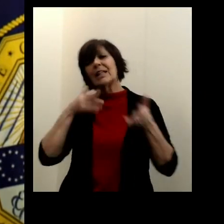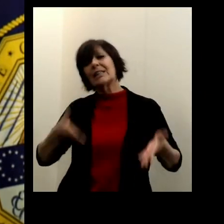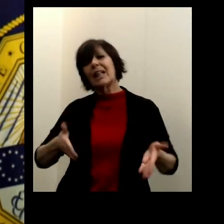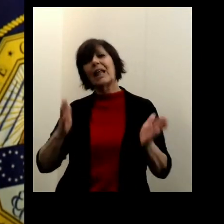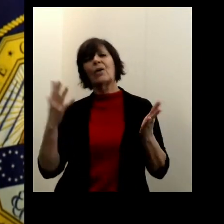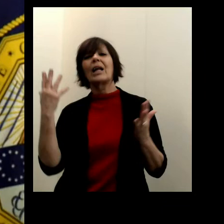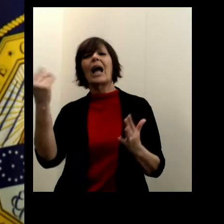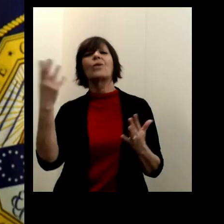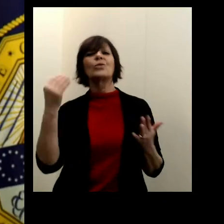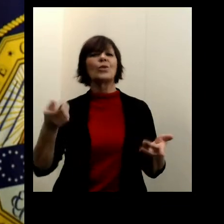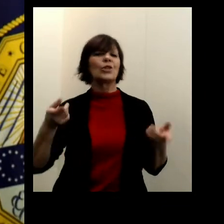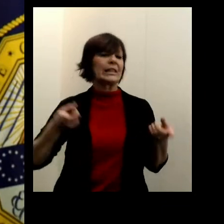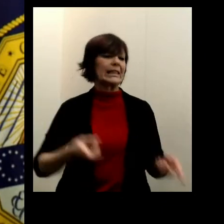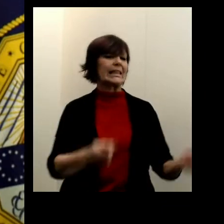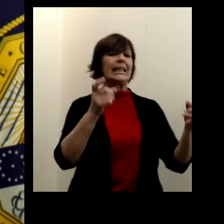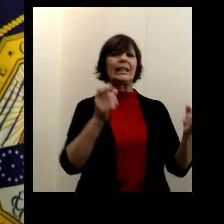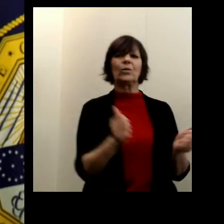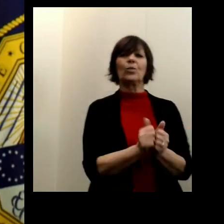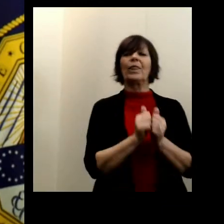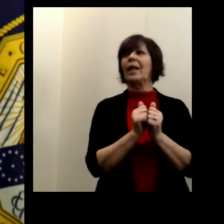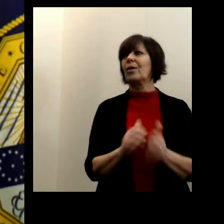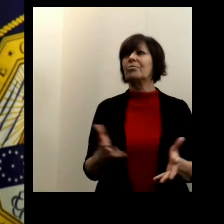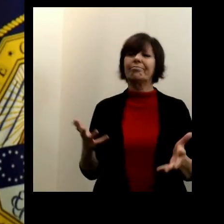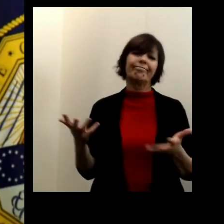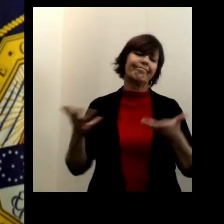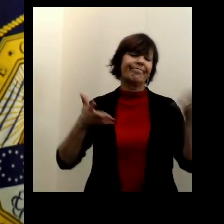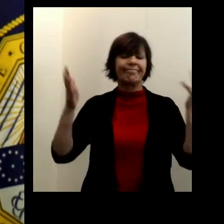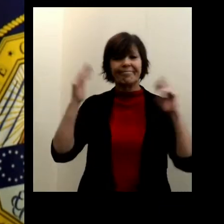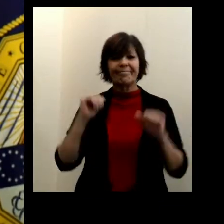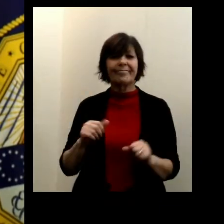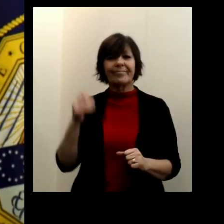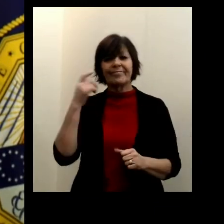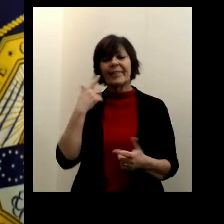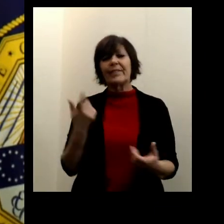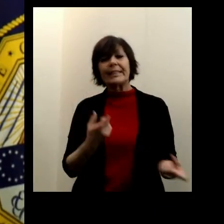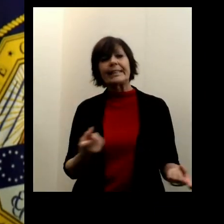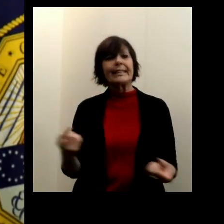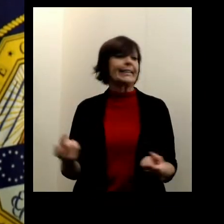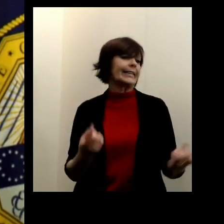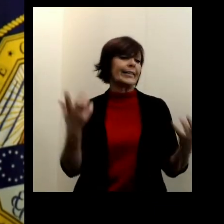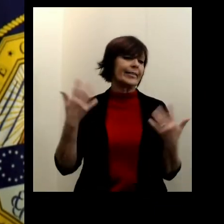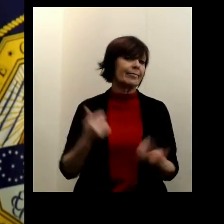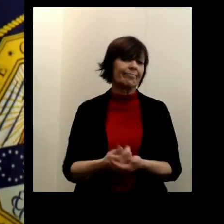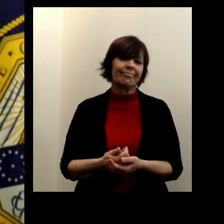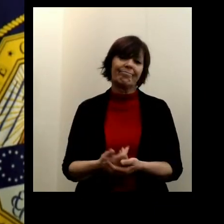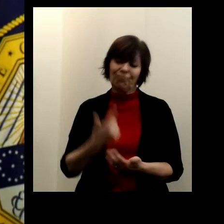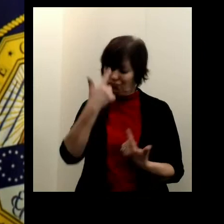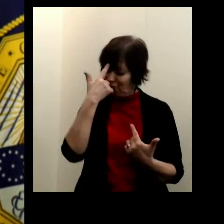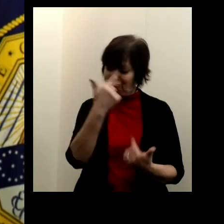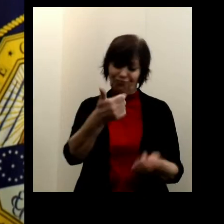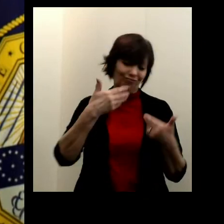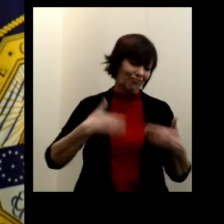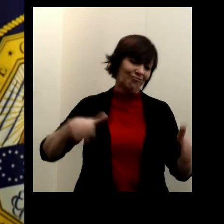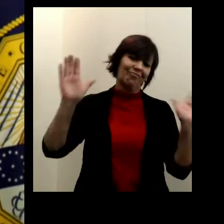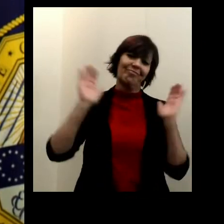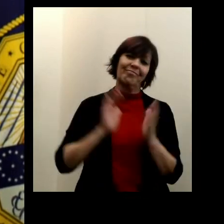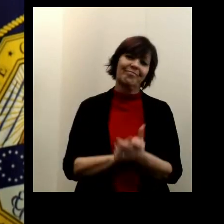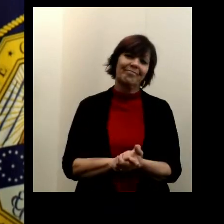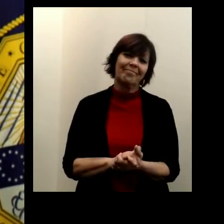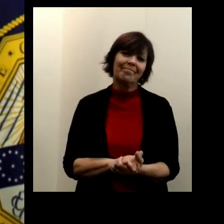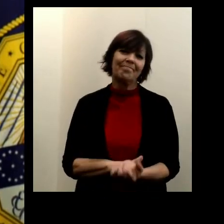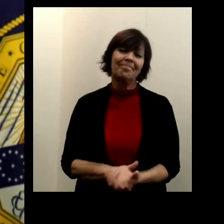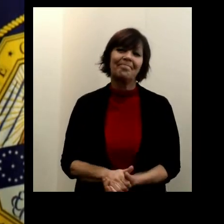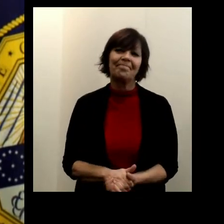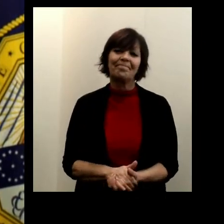skating without games, just as you can skate on a sheet of ice. And they're doing that at some New York